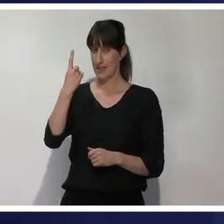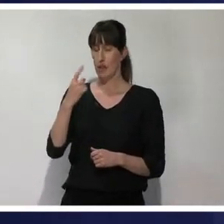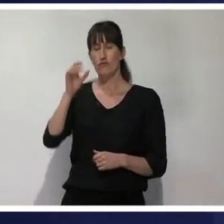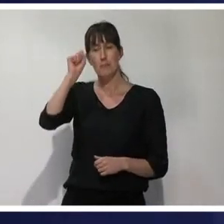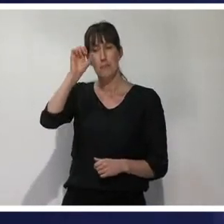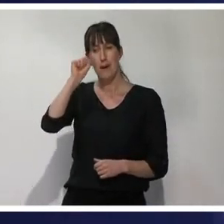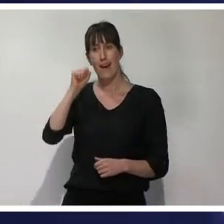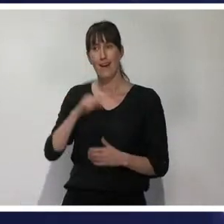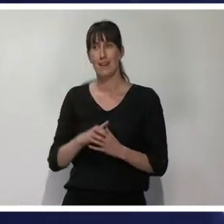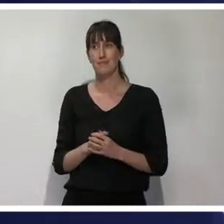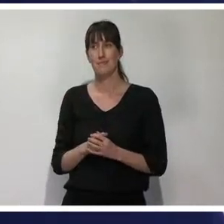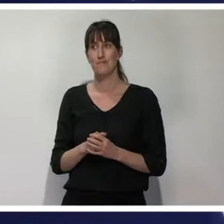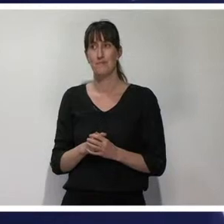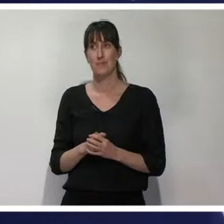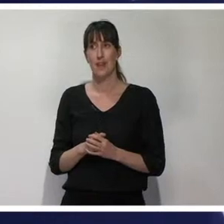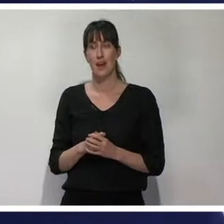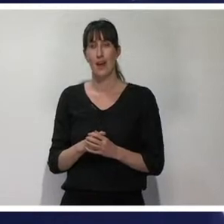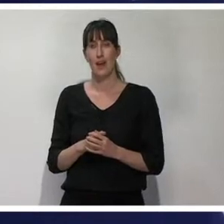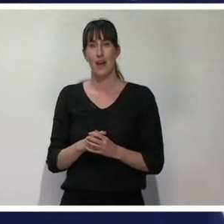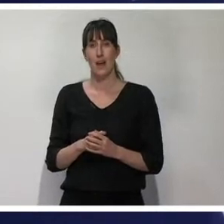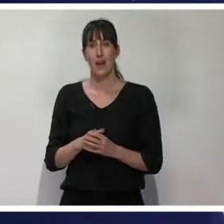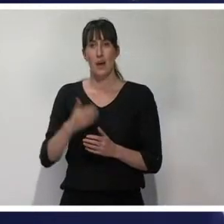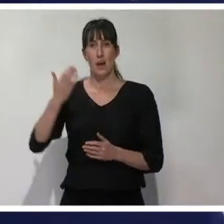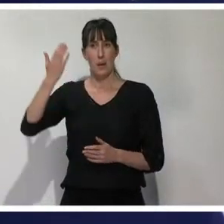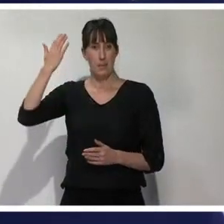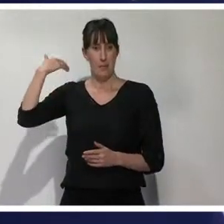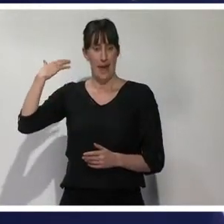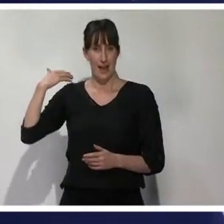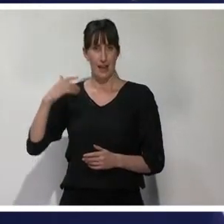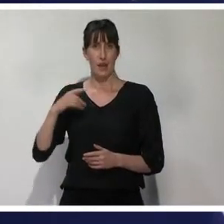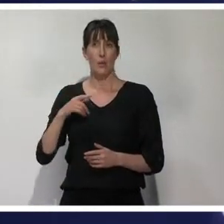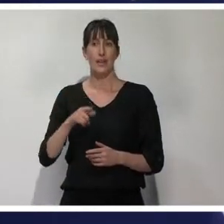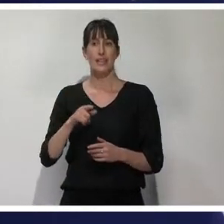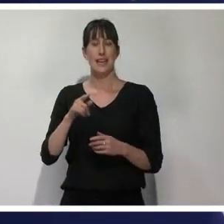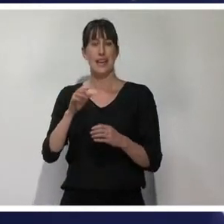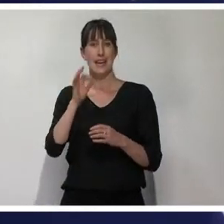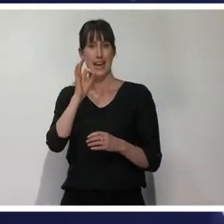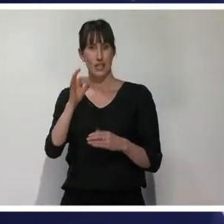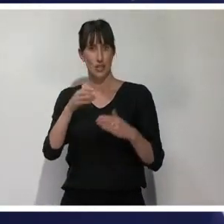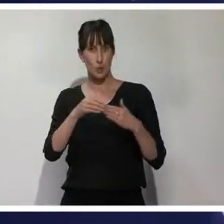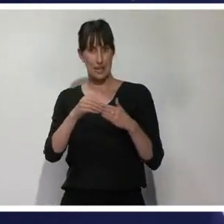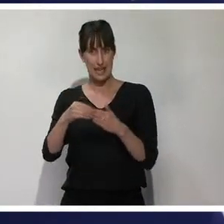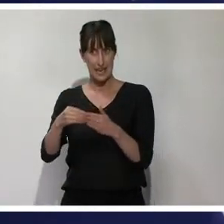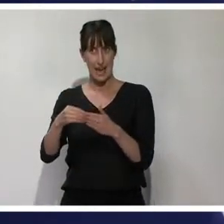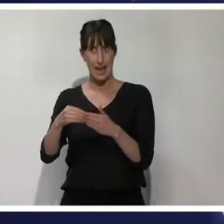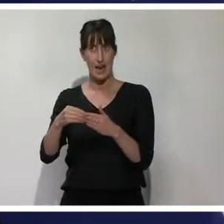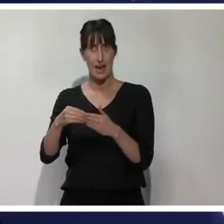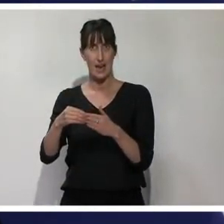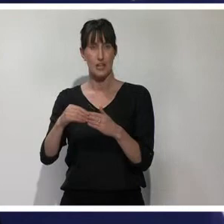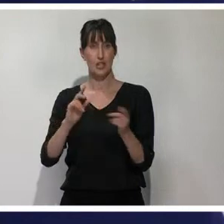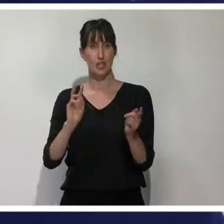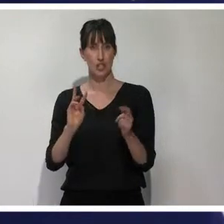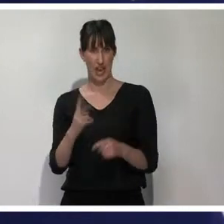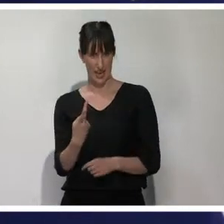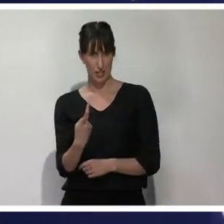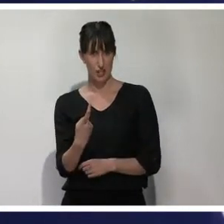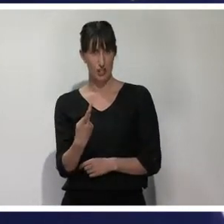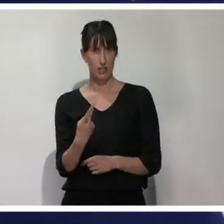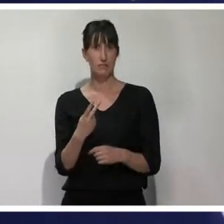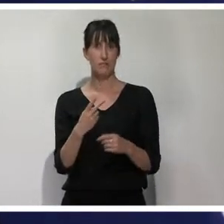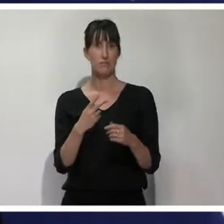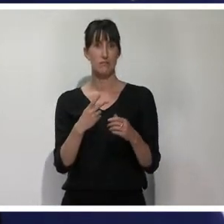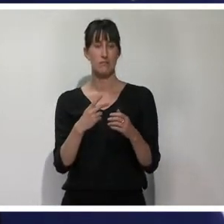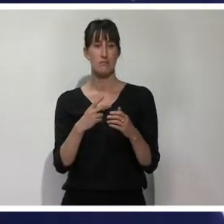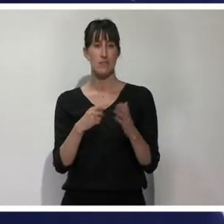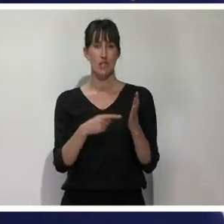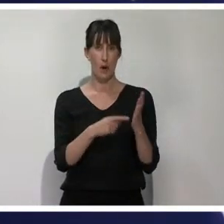in national leadership from Todd Muller to Judith Collins that I first stood in front of you and talked about our resurgence plan and